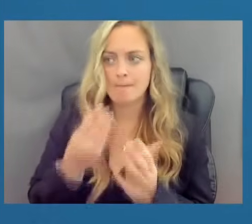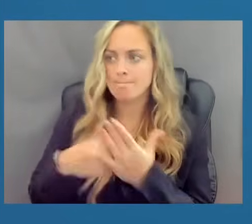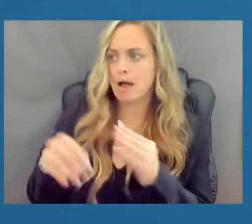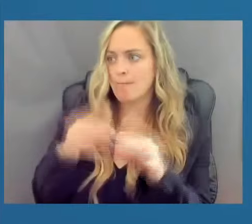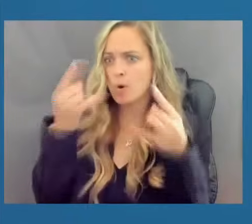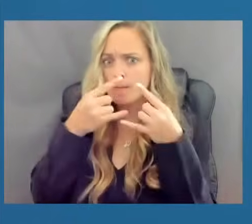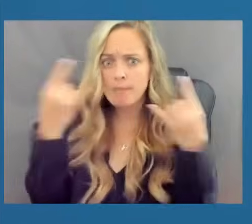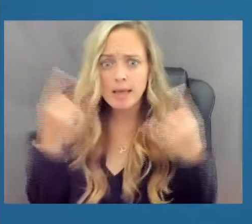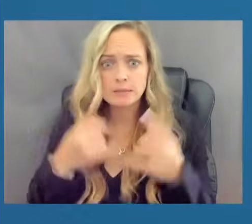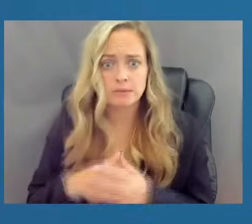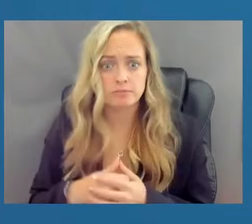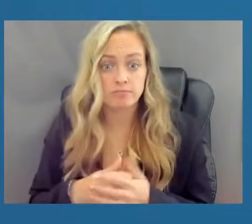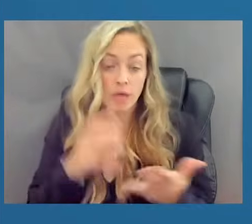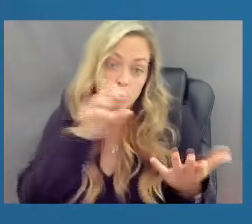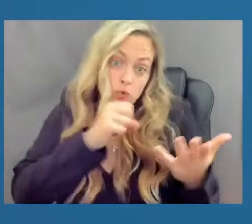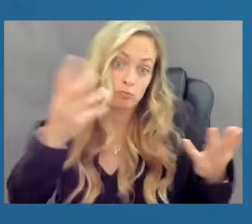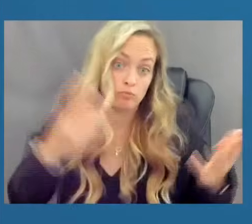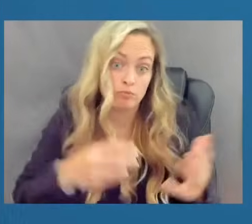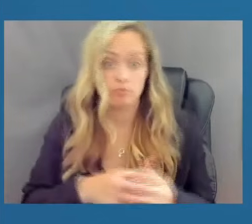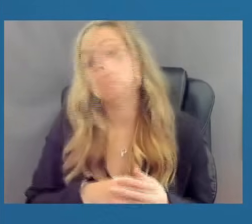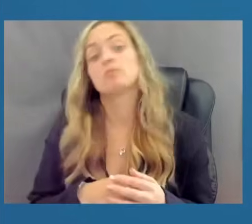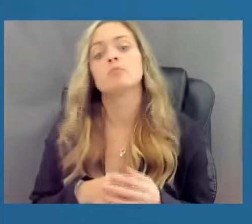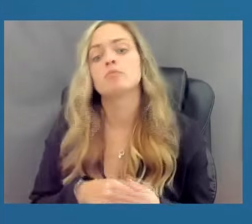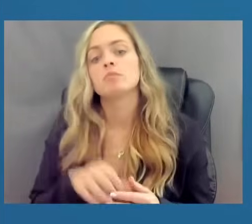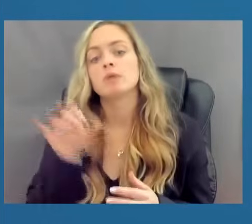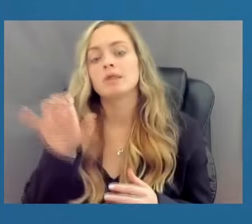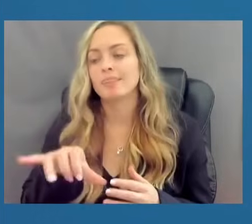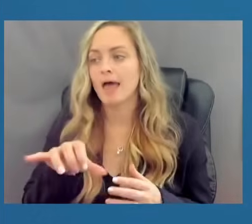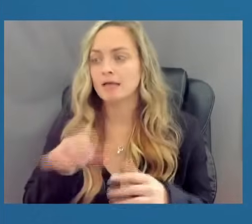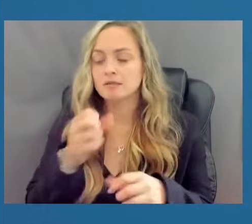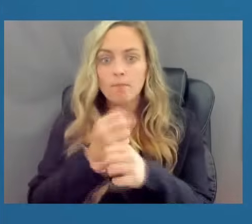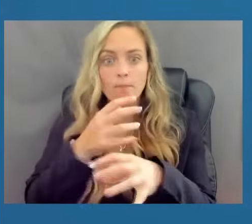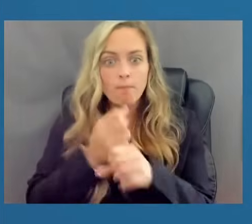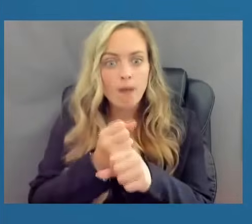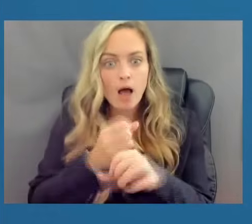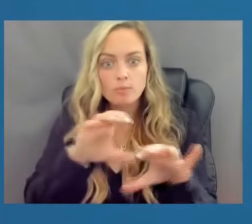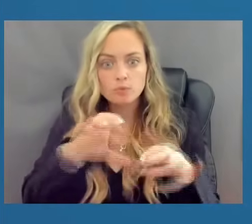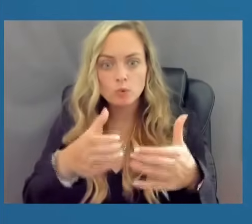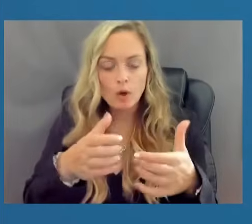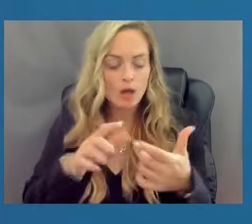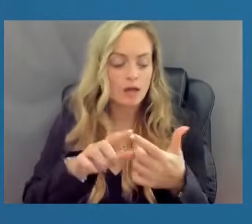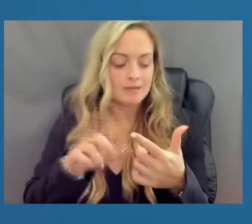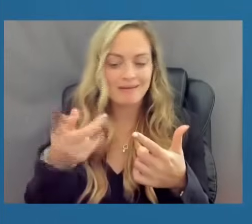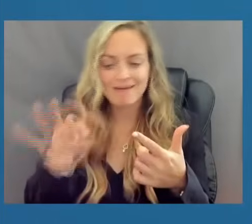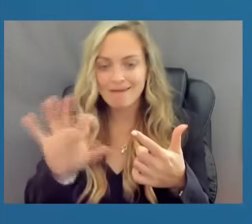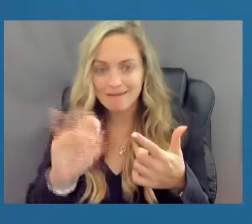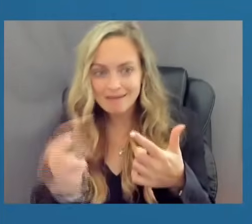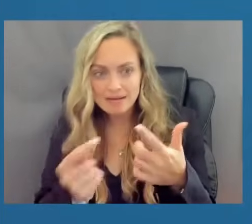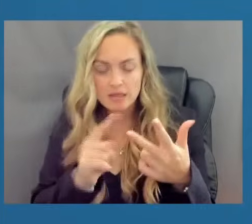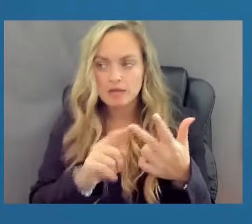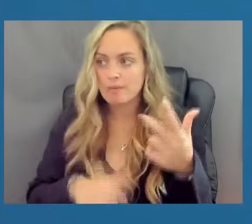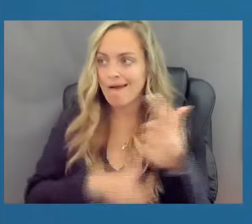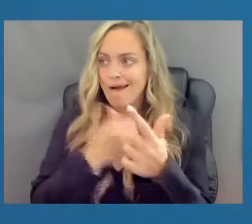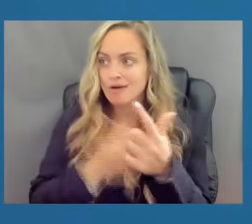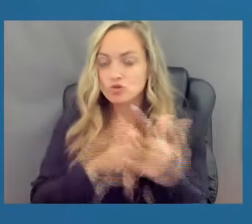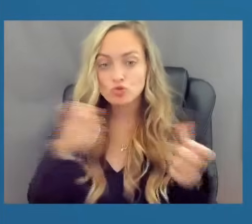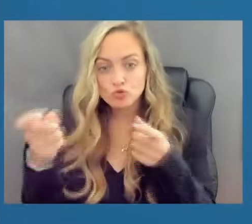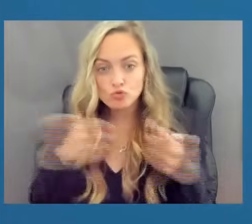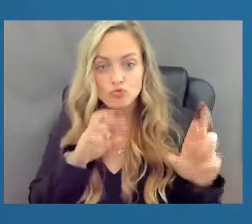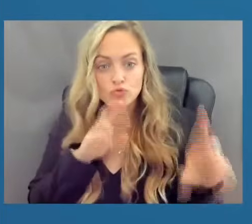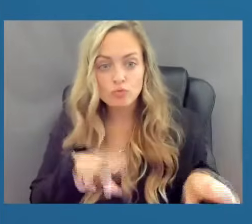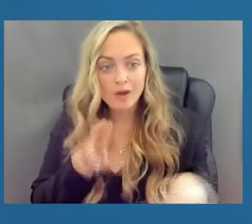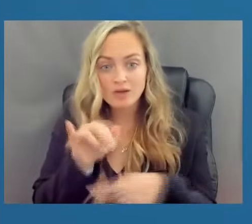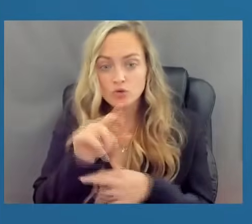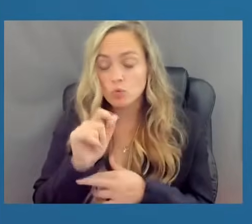I presume. So that's bomb squads, tactical teams, and K-9 teams, hazardous material response units that will not